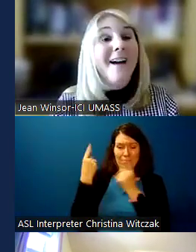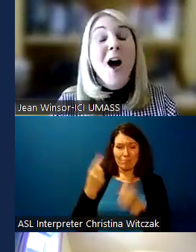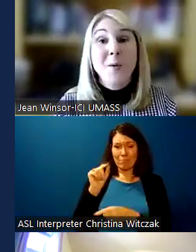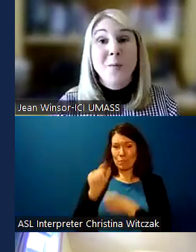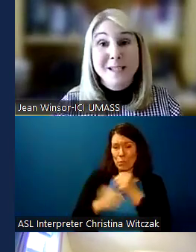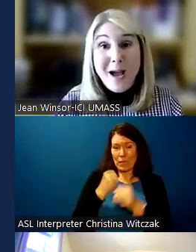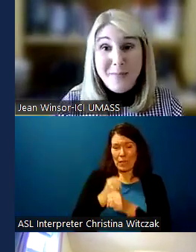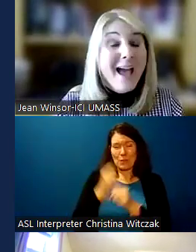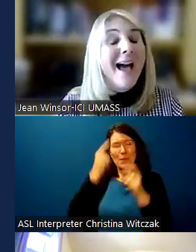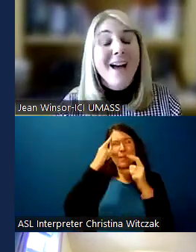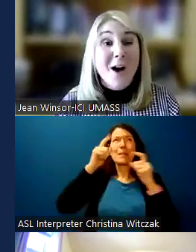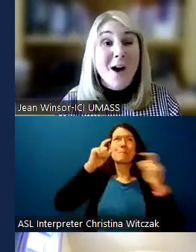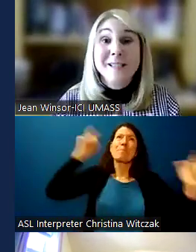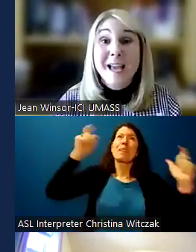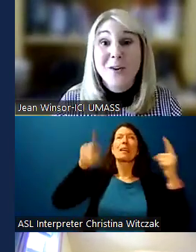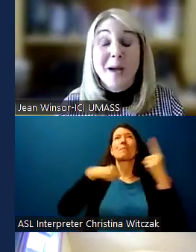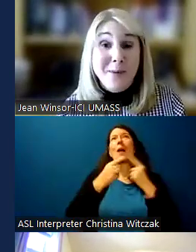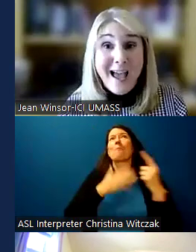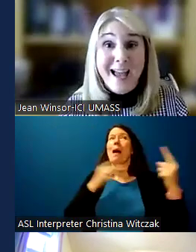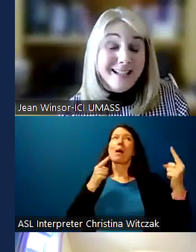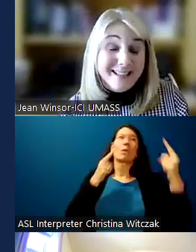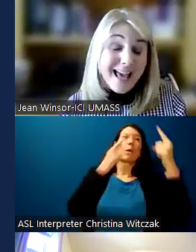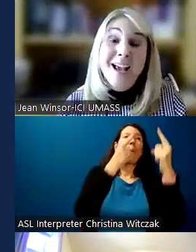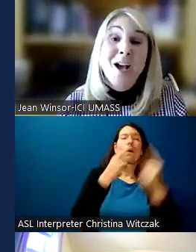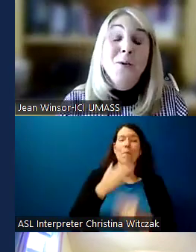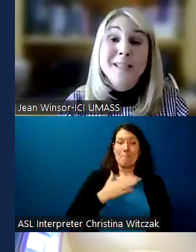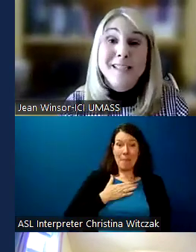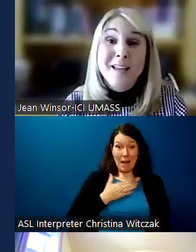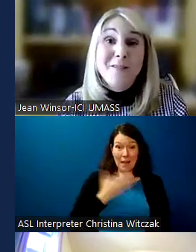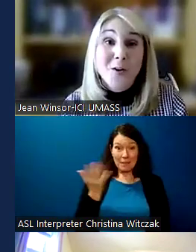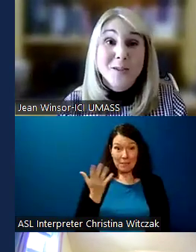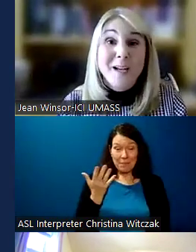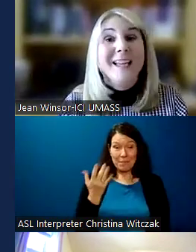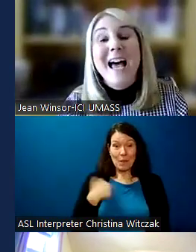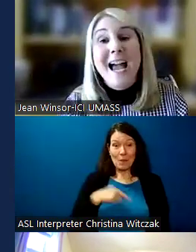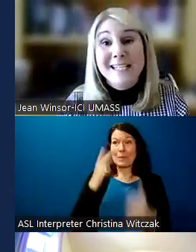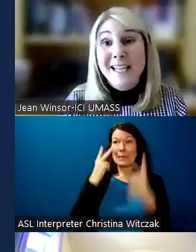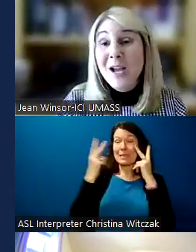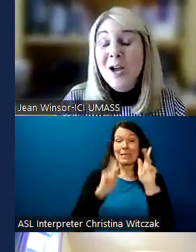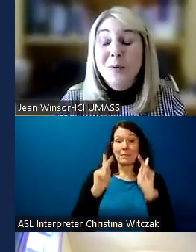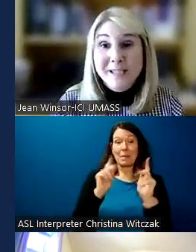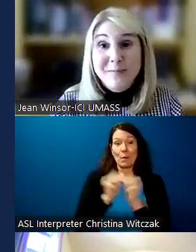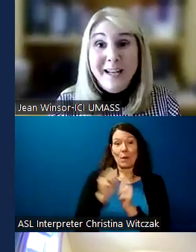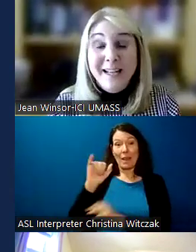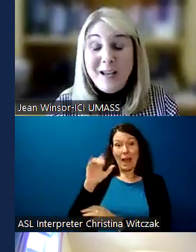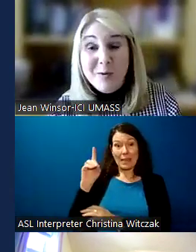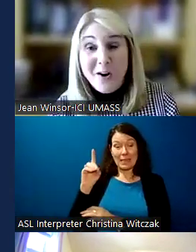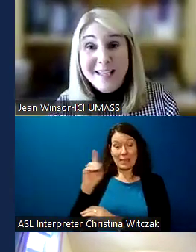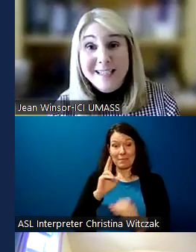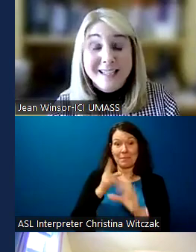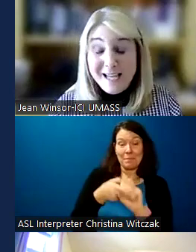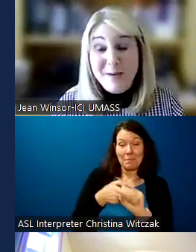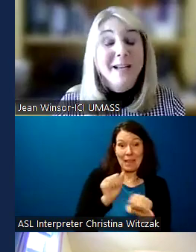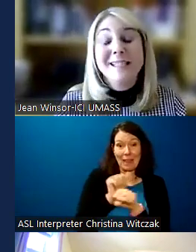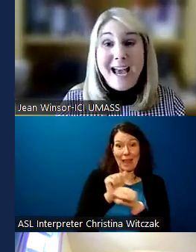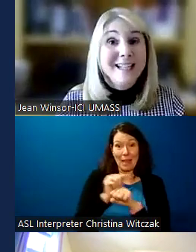big. And what's my BHAG? I will tell you my BHAG is that we see folks with IDD participating in the labor market